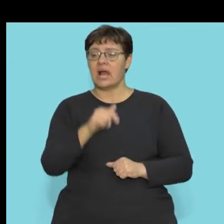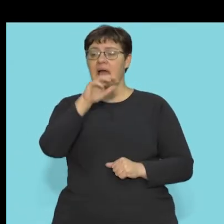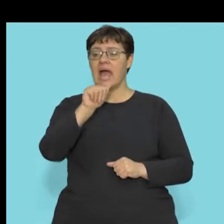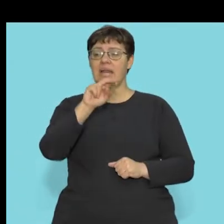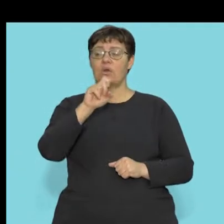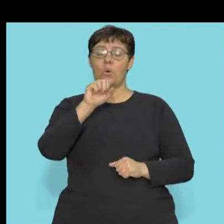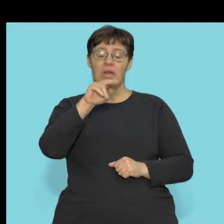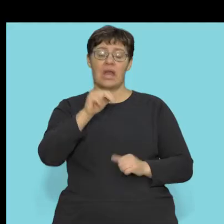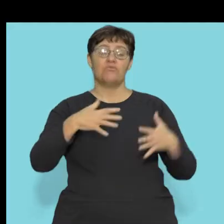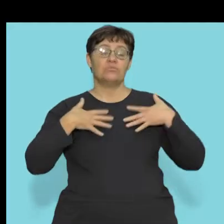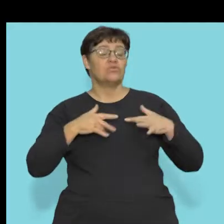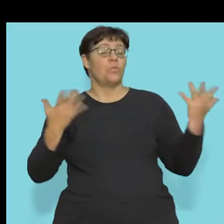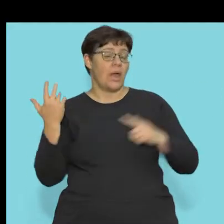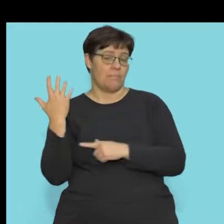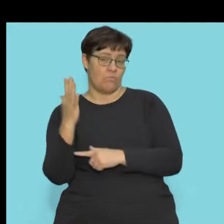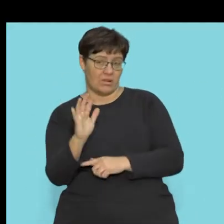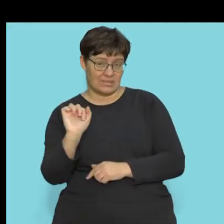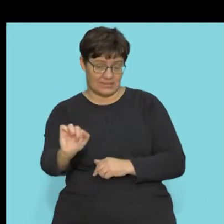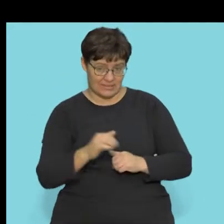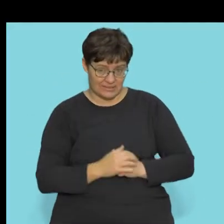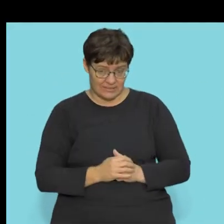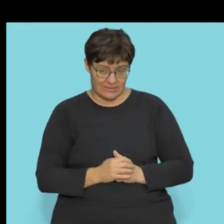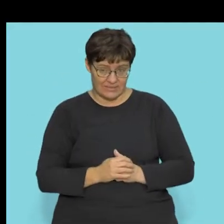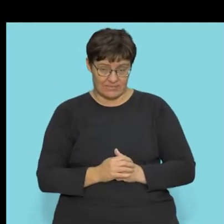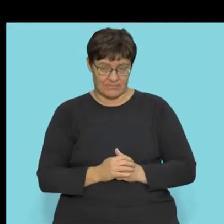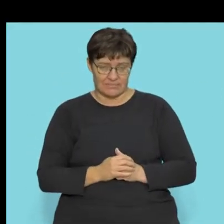make reference to anaerobic respiration in plants.